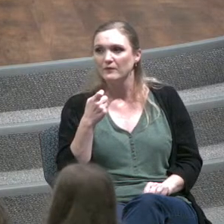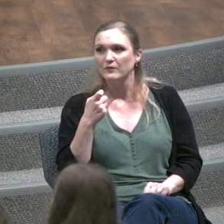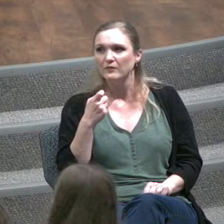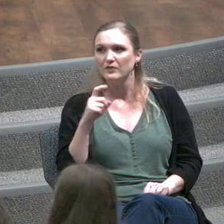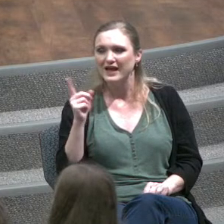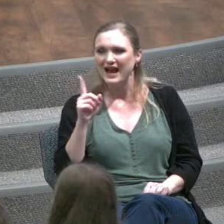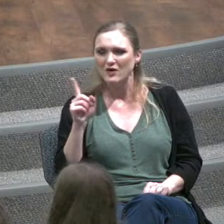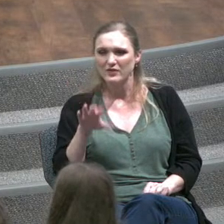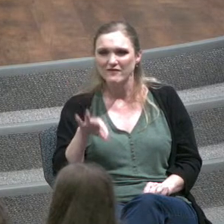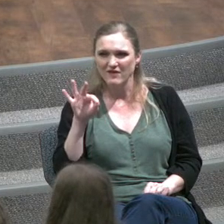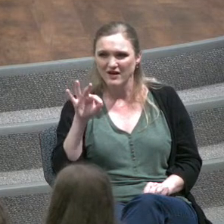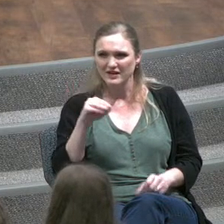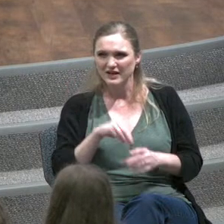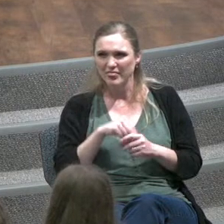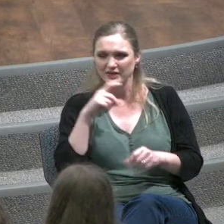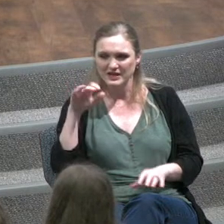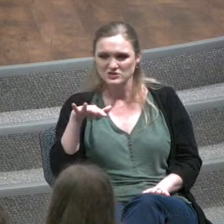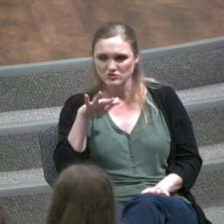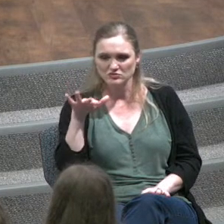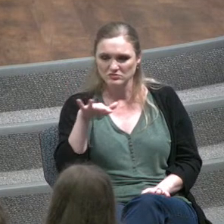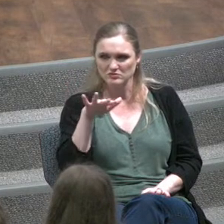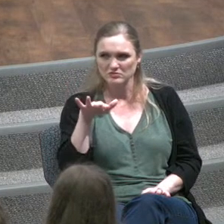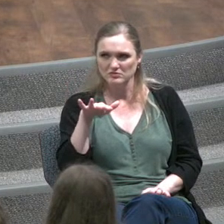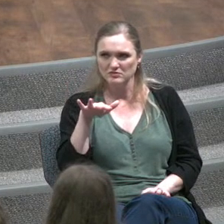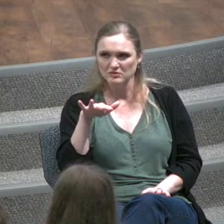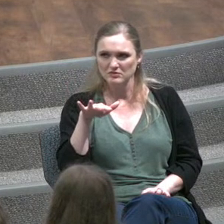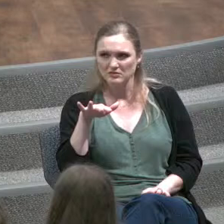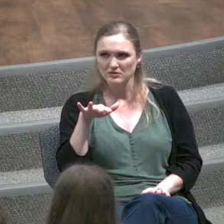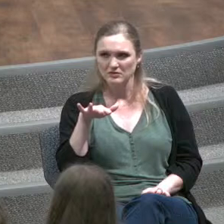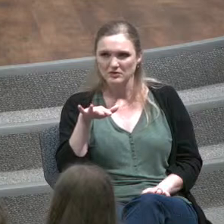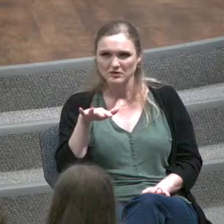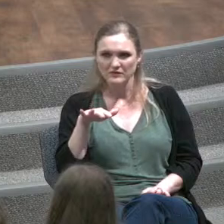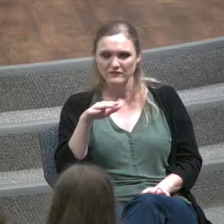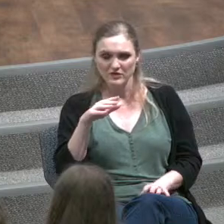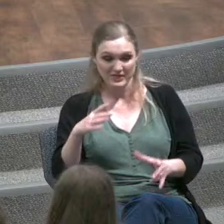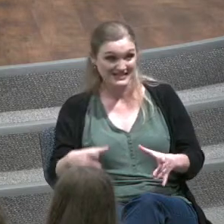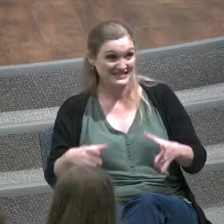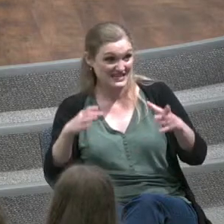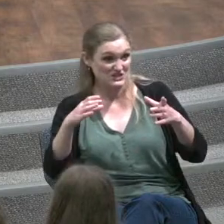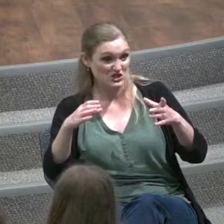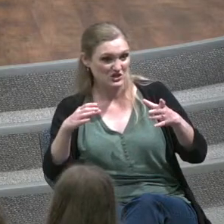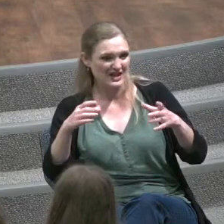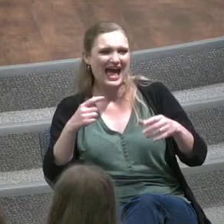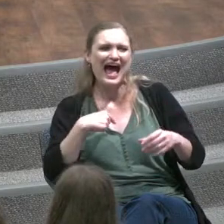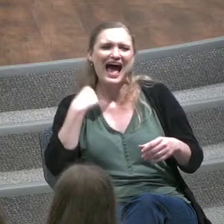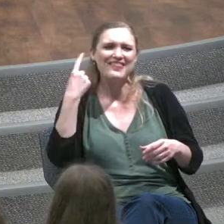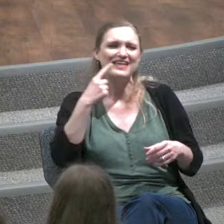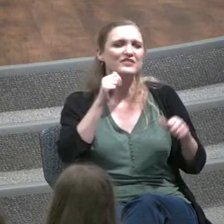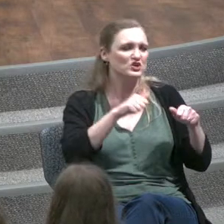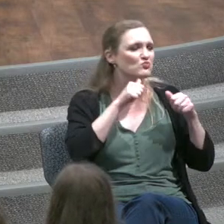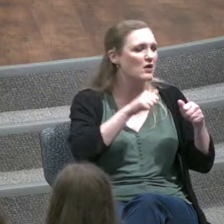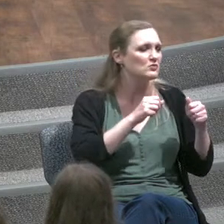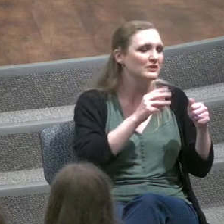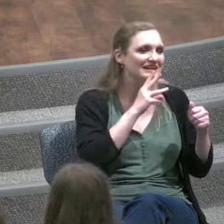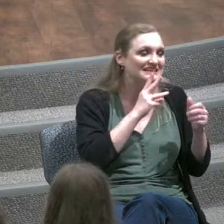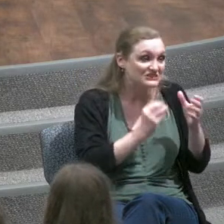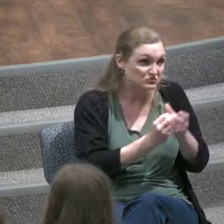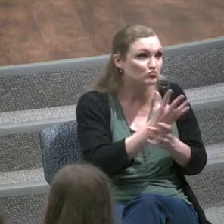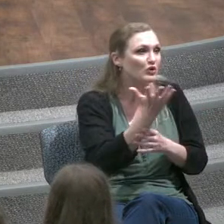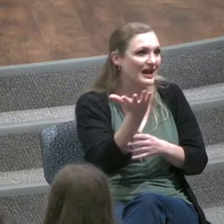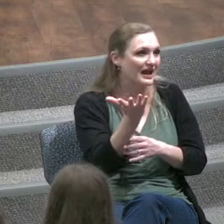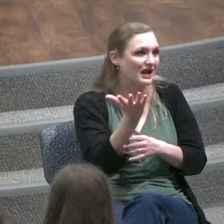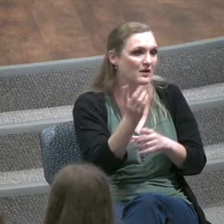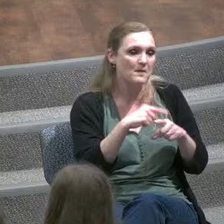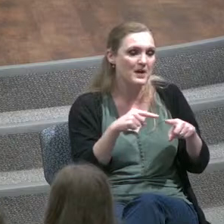water? How did they come by that and fill up the cistern? Yeah, I would assume there's a spring somewhere